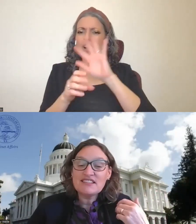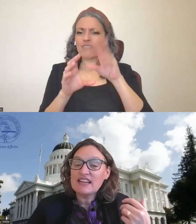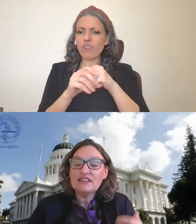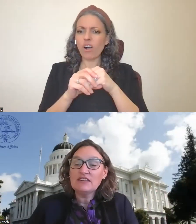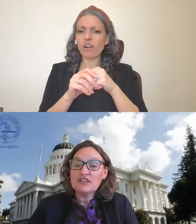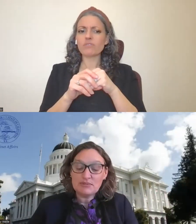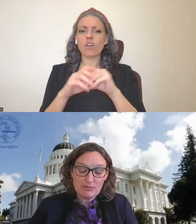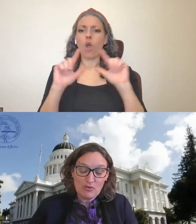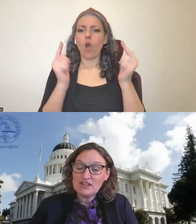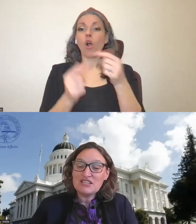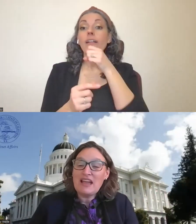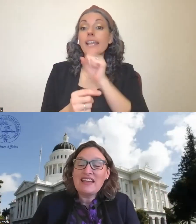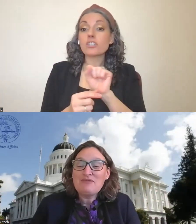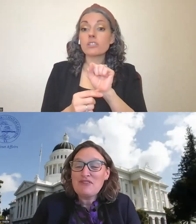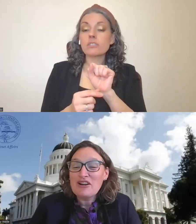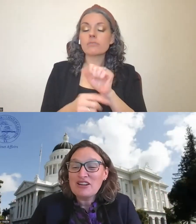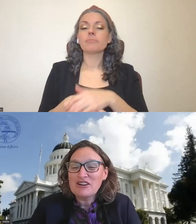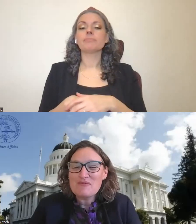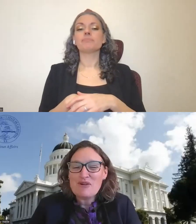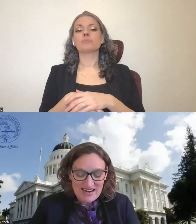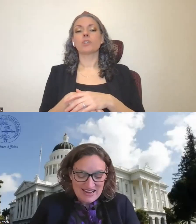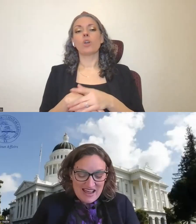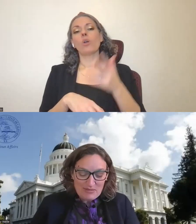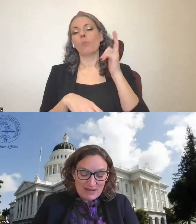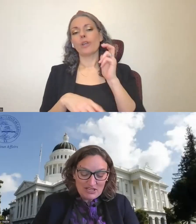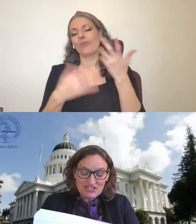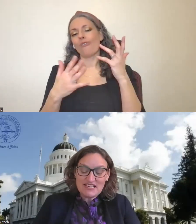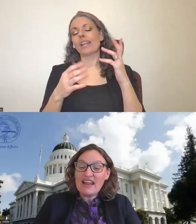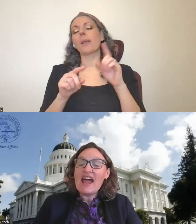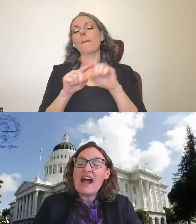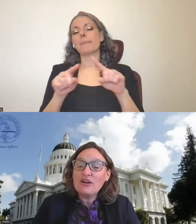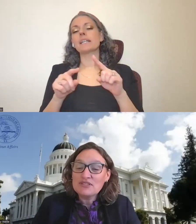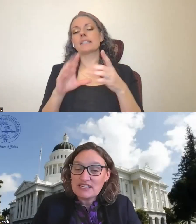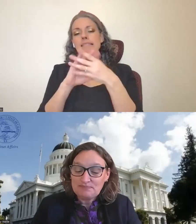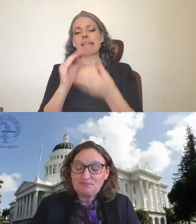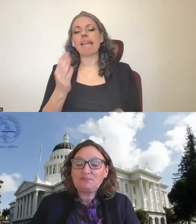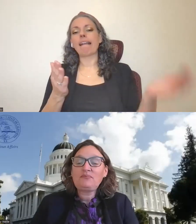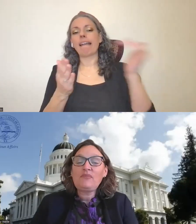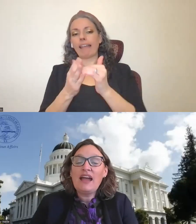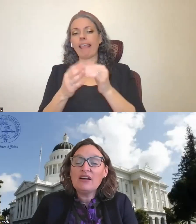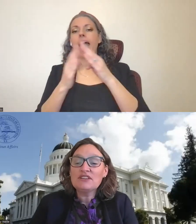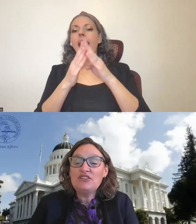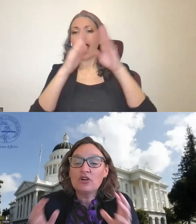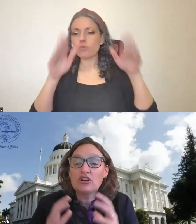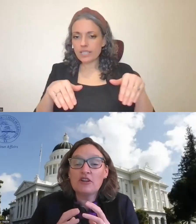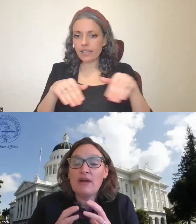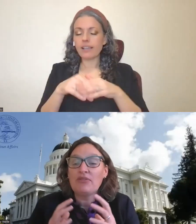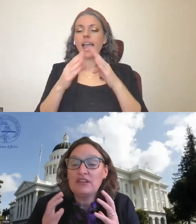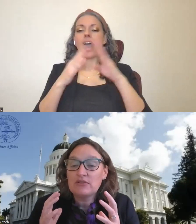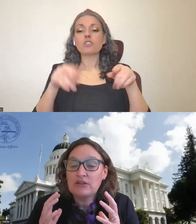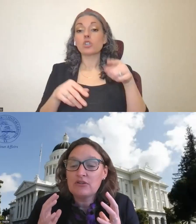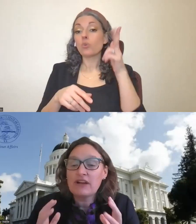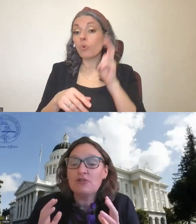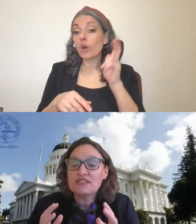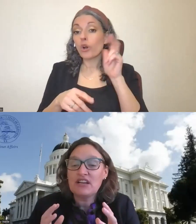just take a second and lift up some of the ones. And again, we've already heard them already, but let me just say, housing. Housing, you heard about